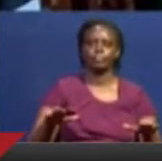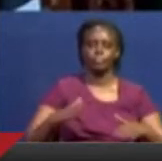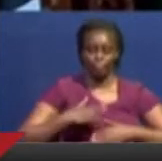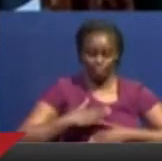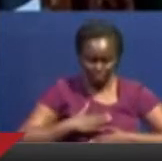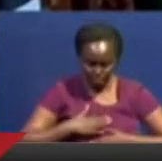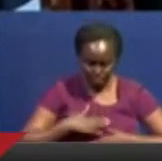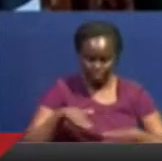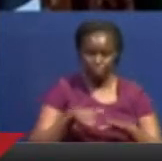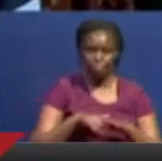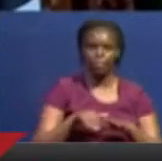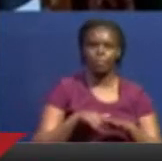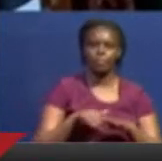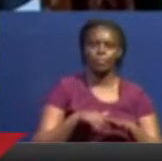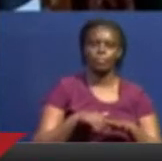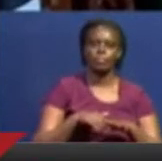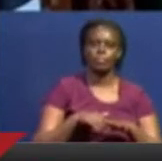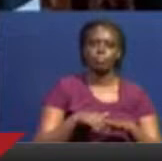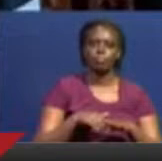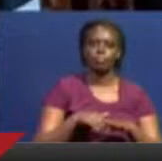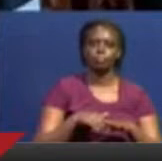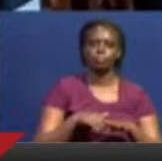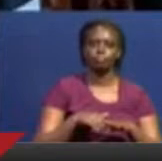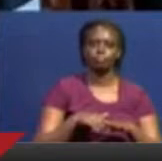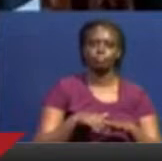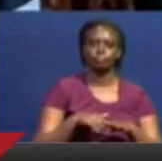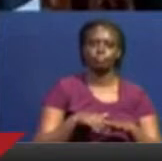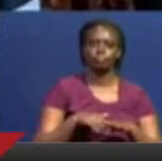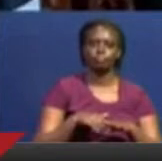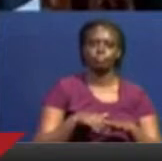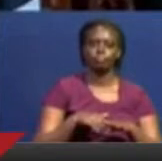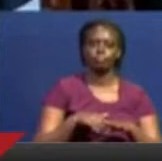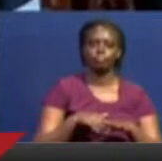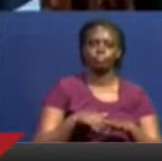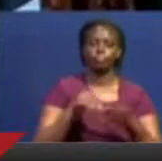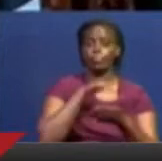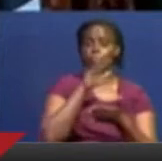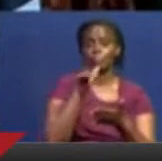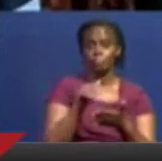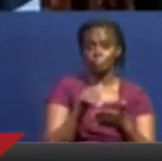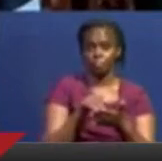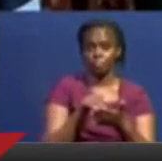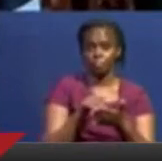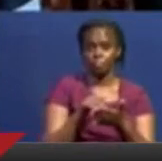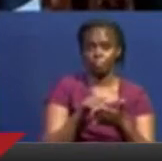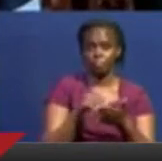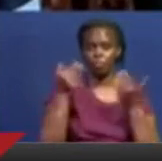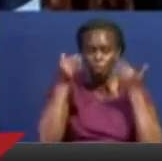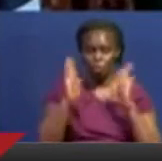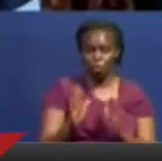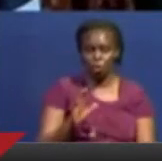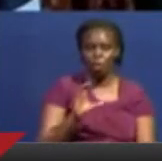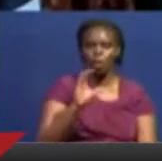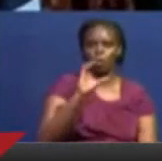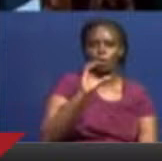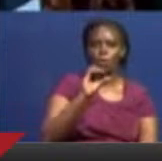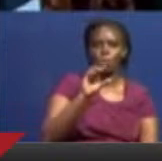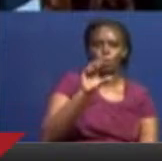Honorable members, taking the cue from the submission of Senior Counsel Tienda